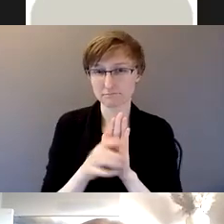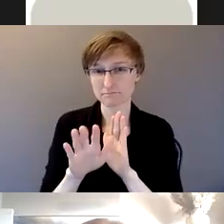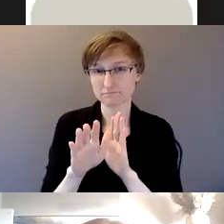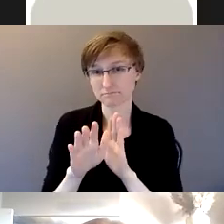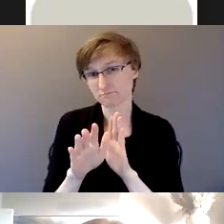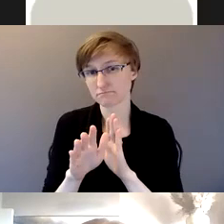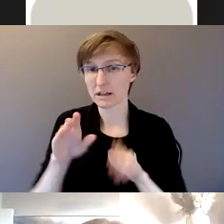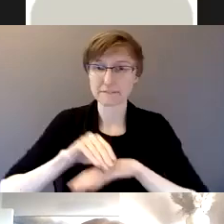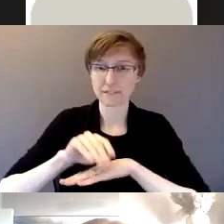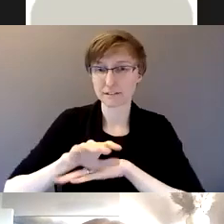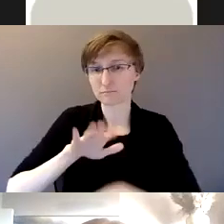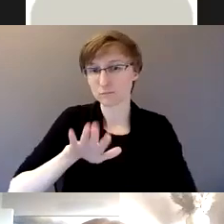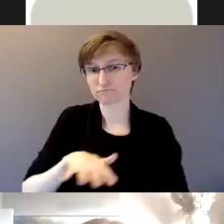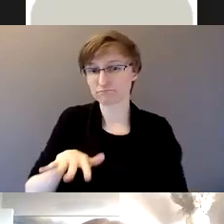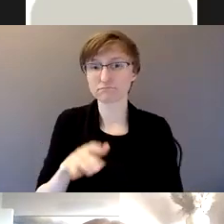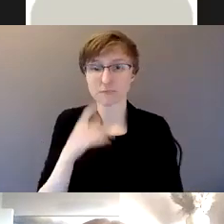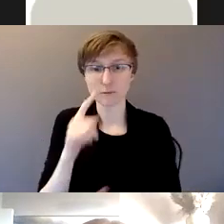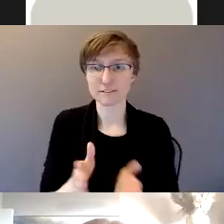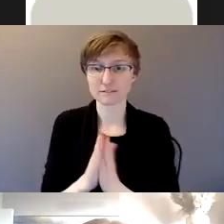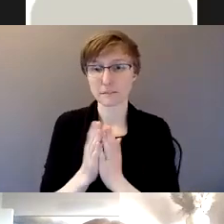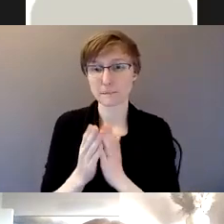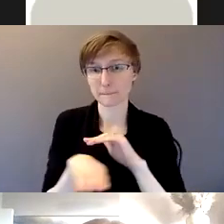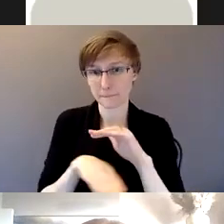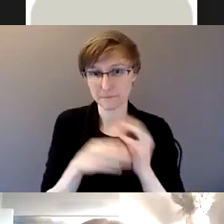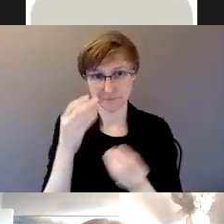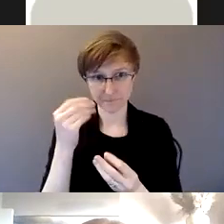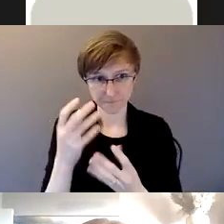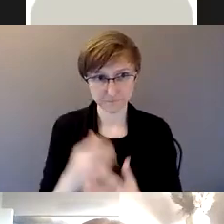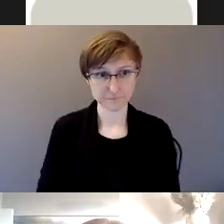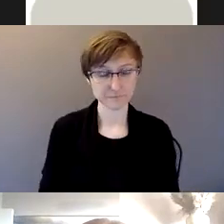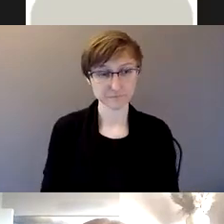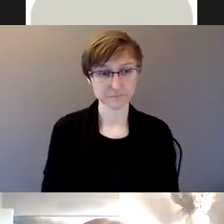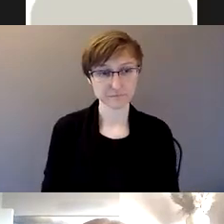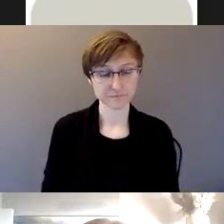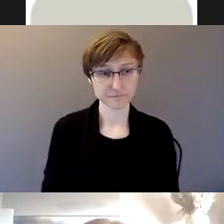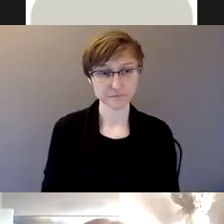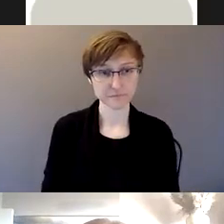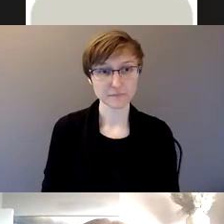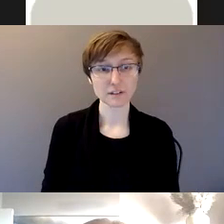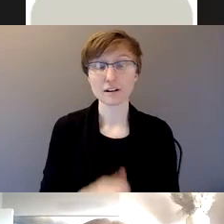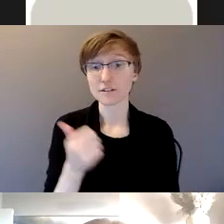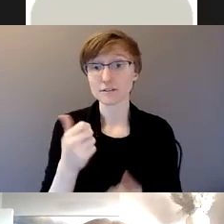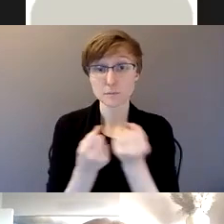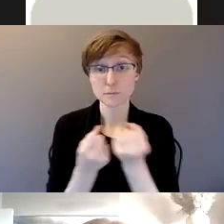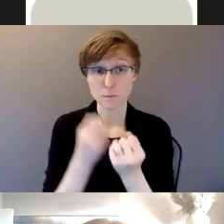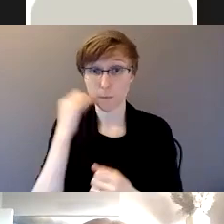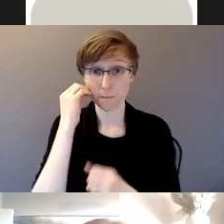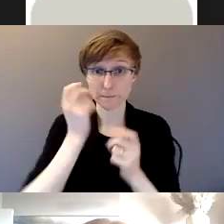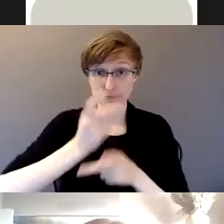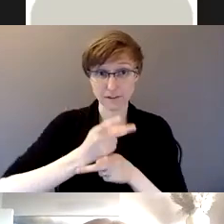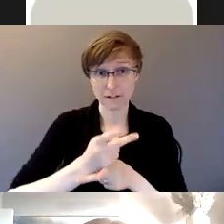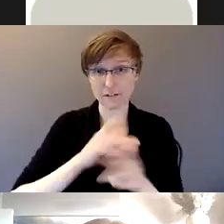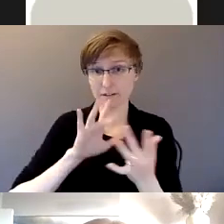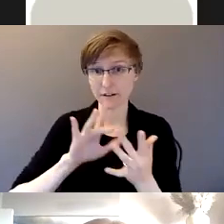just maybe some basic information that you might require. And then just some supports in terms of home care, contacting the